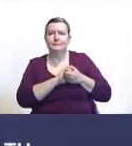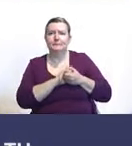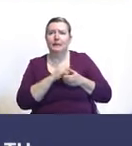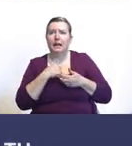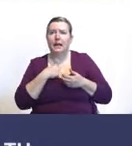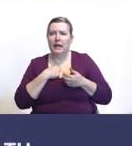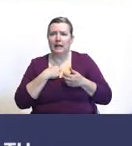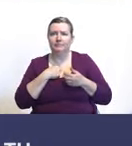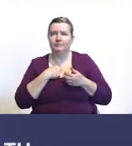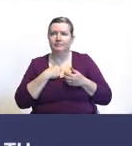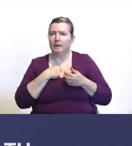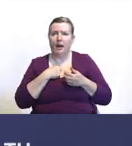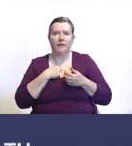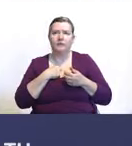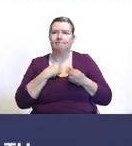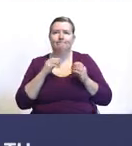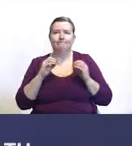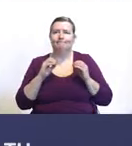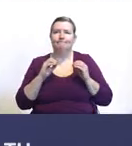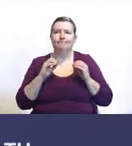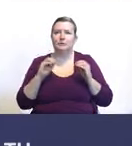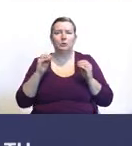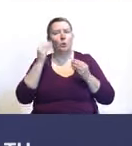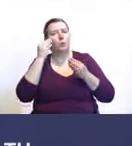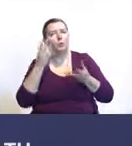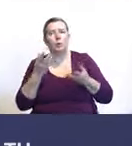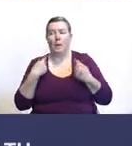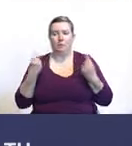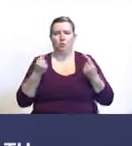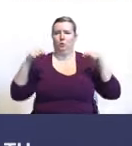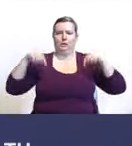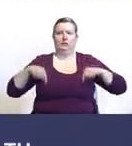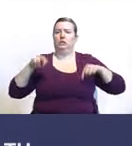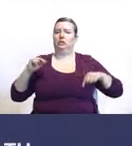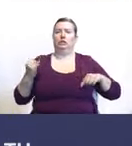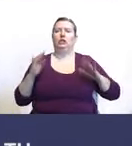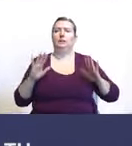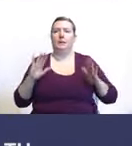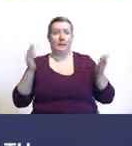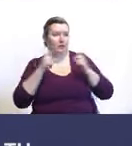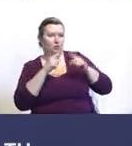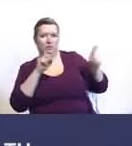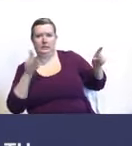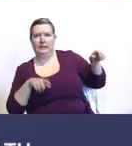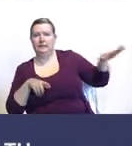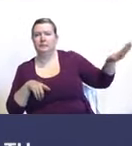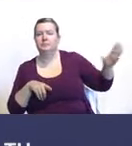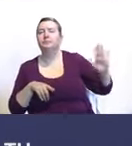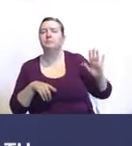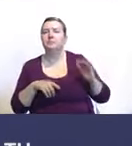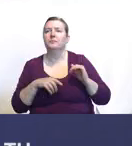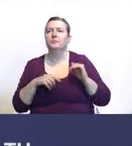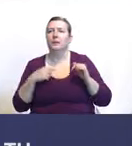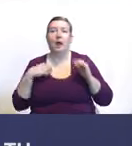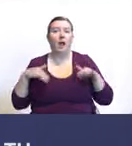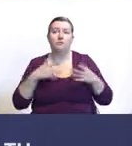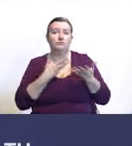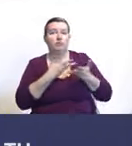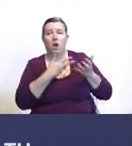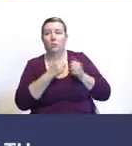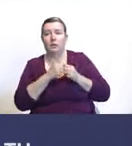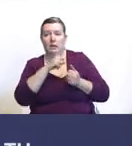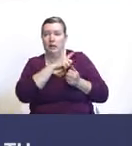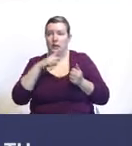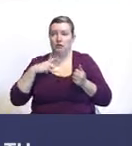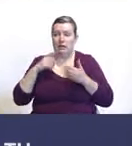think I don't have any news on what we might pursue in this legislative session. I haven't spoke to the leadership on it, but we've been,